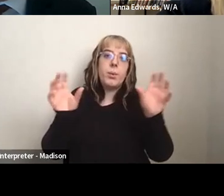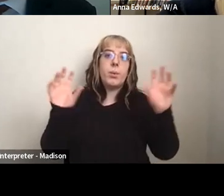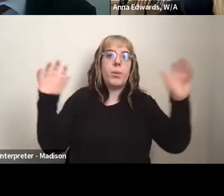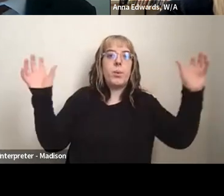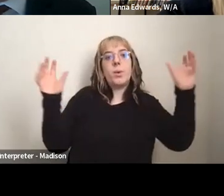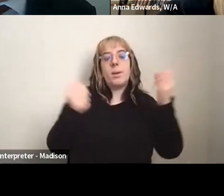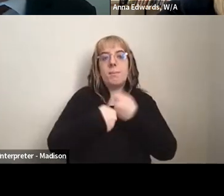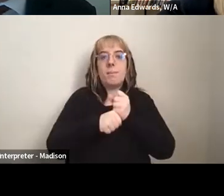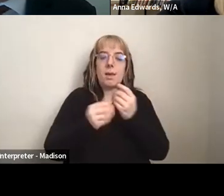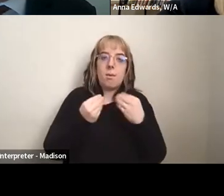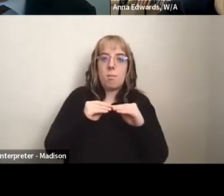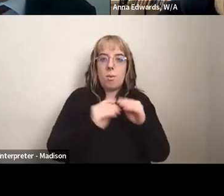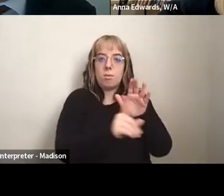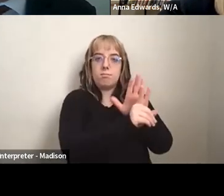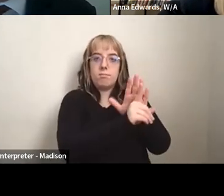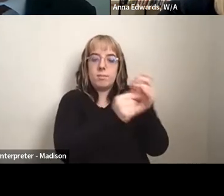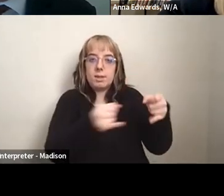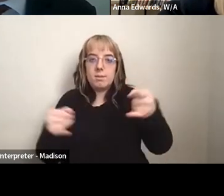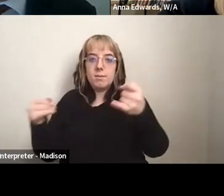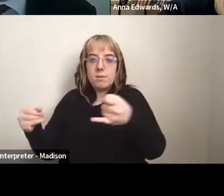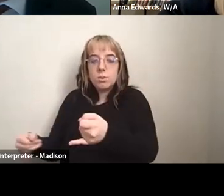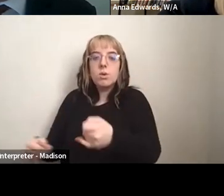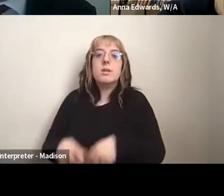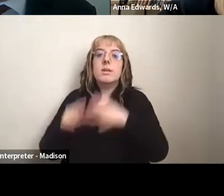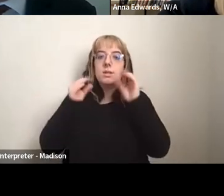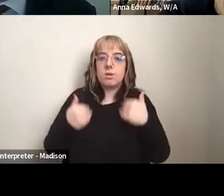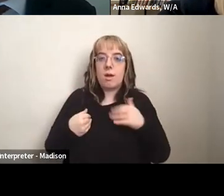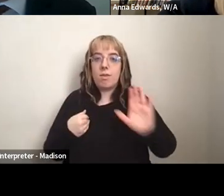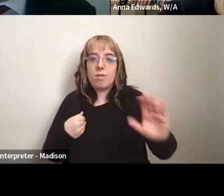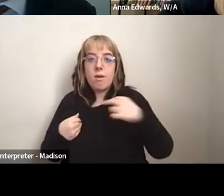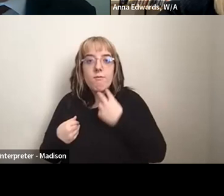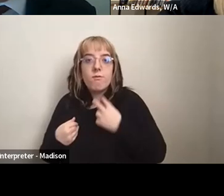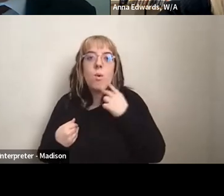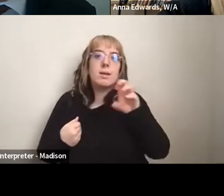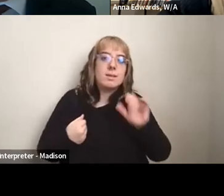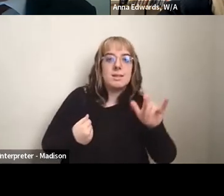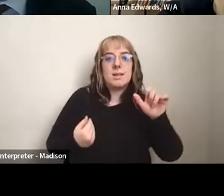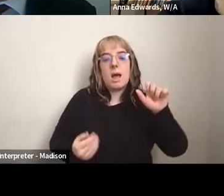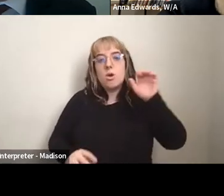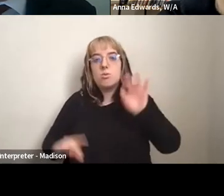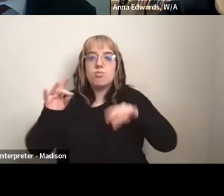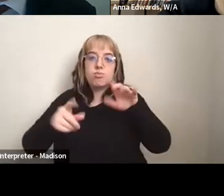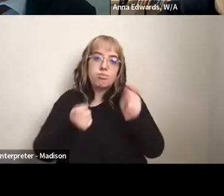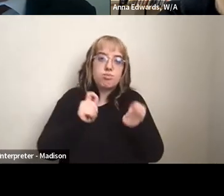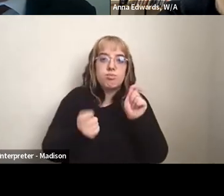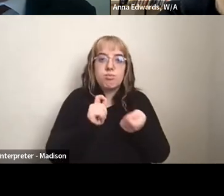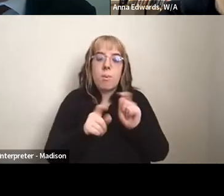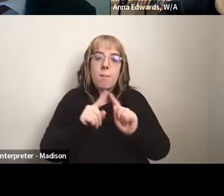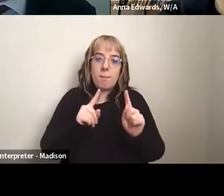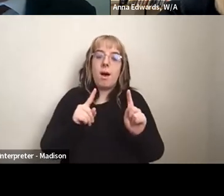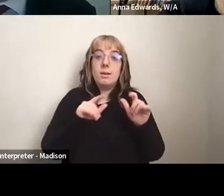the conversations to where the teachers have their own voice and style, but really maintaining,